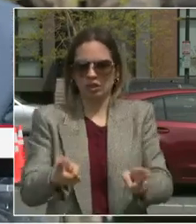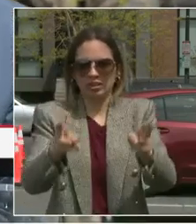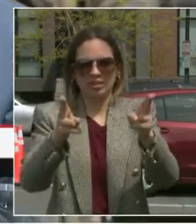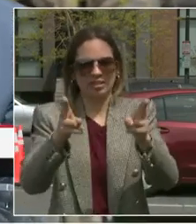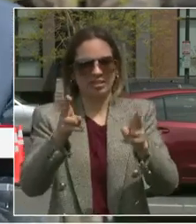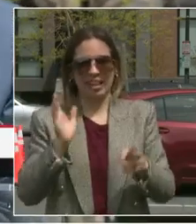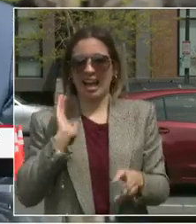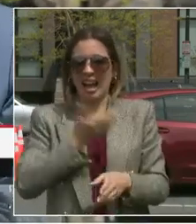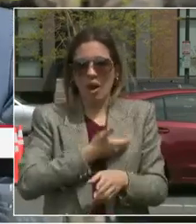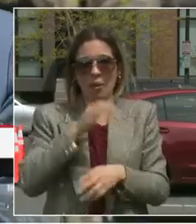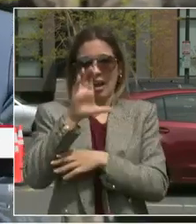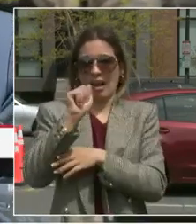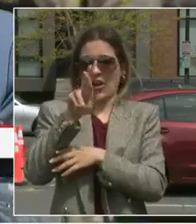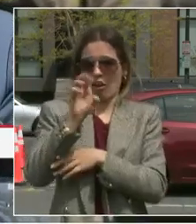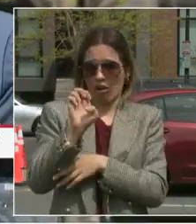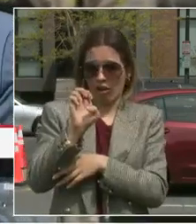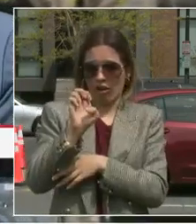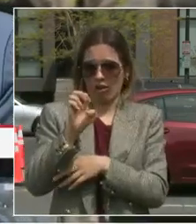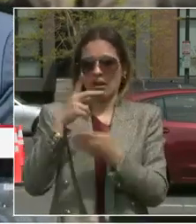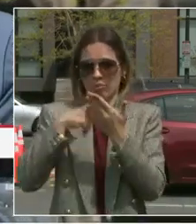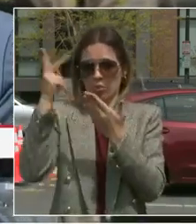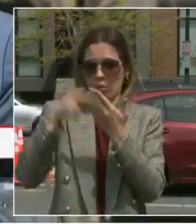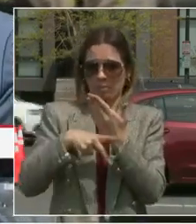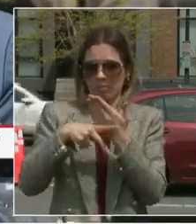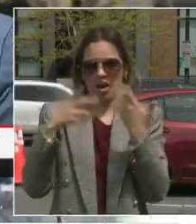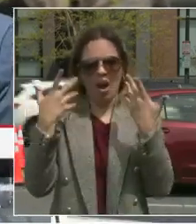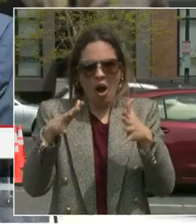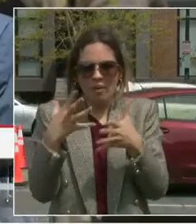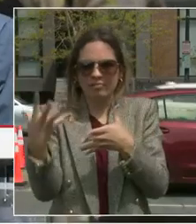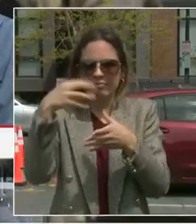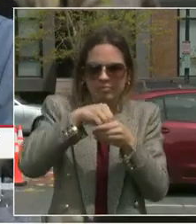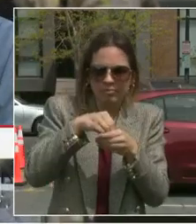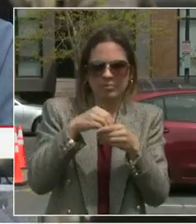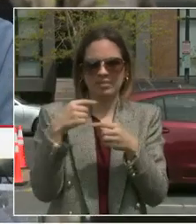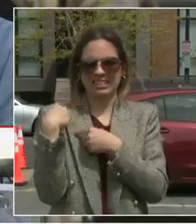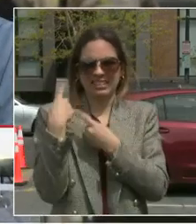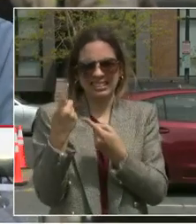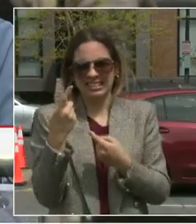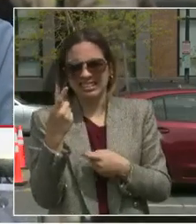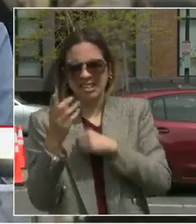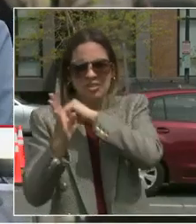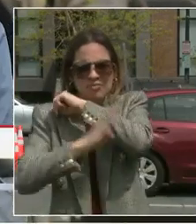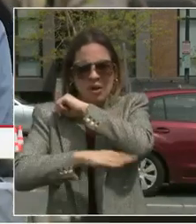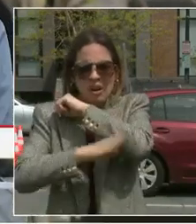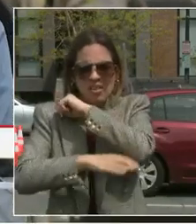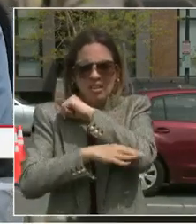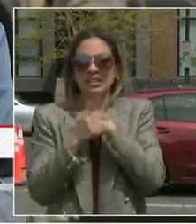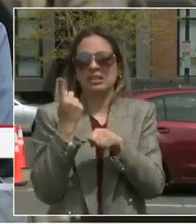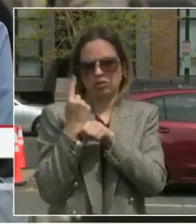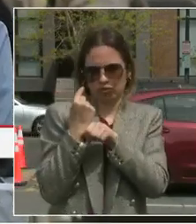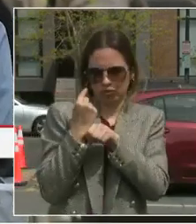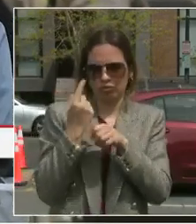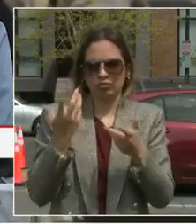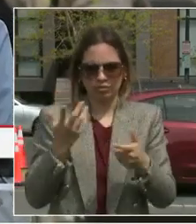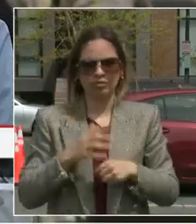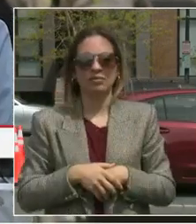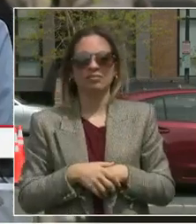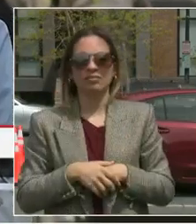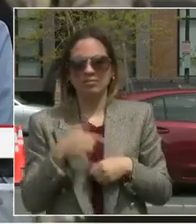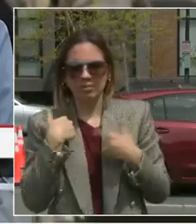care pilot has been engaged since the late fall, winter of last year to get